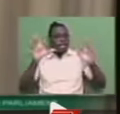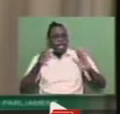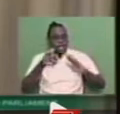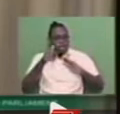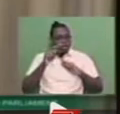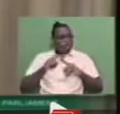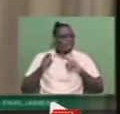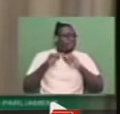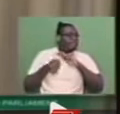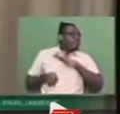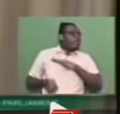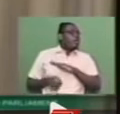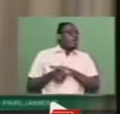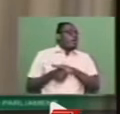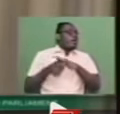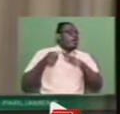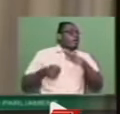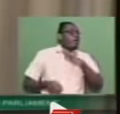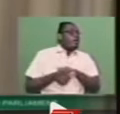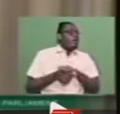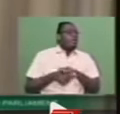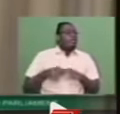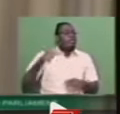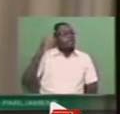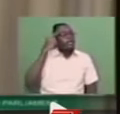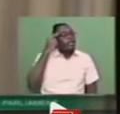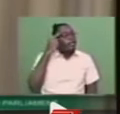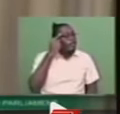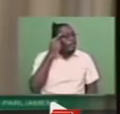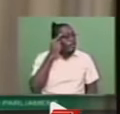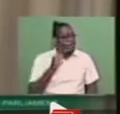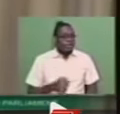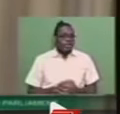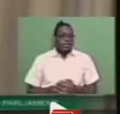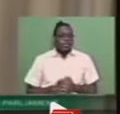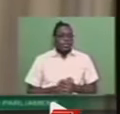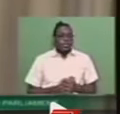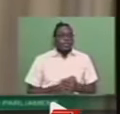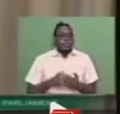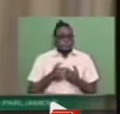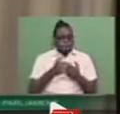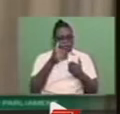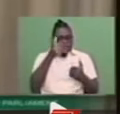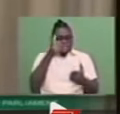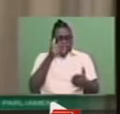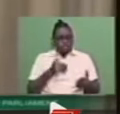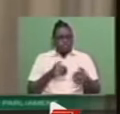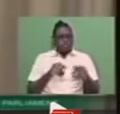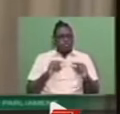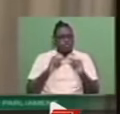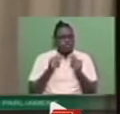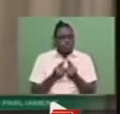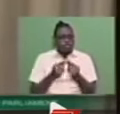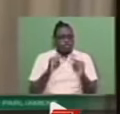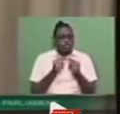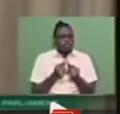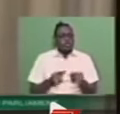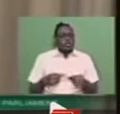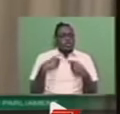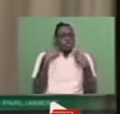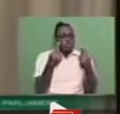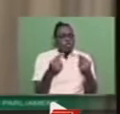date, the Port Authority will make a presentation to the Ministry on the future of the port. 9 months